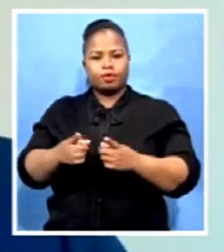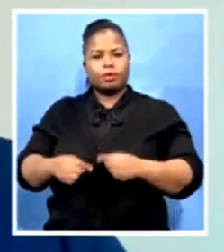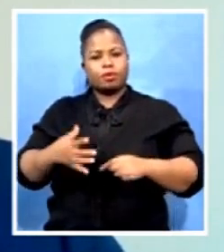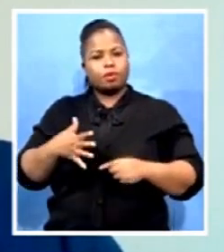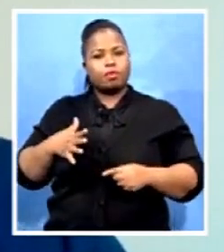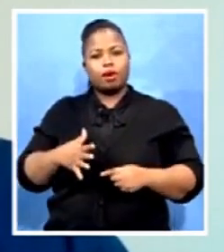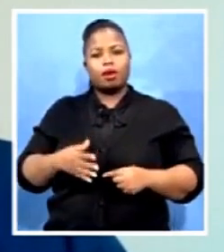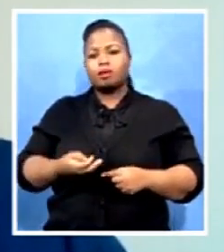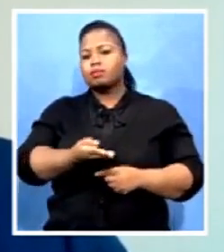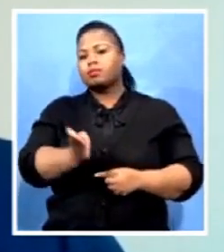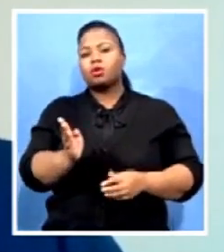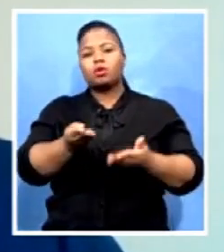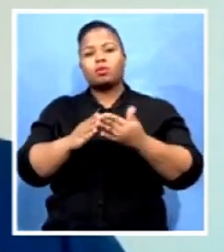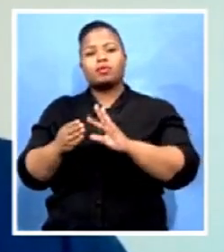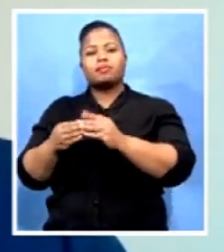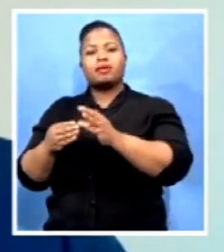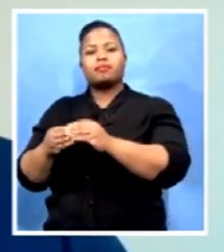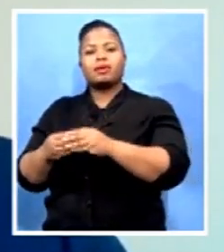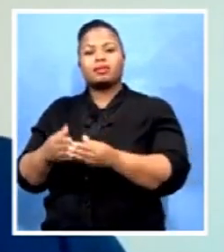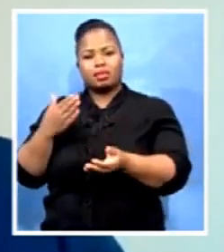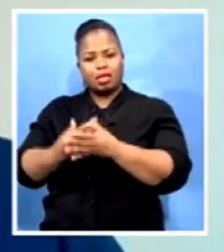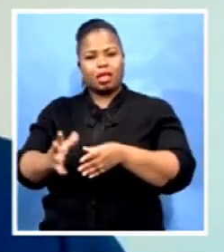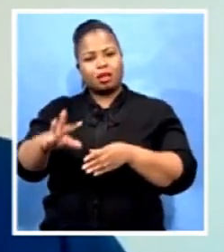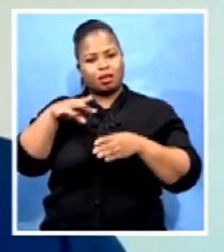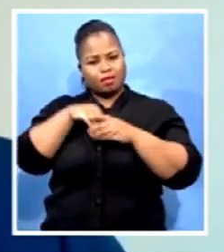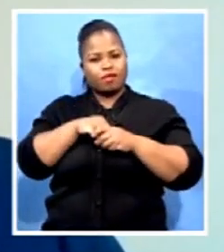ASAP. To say let them start to